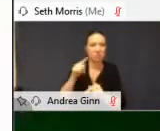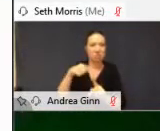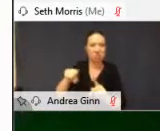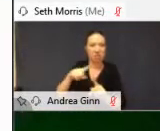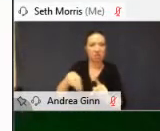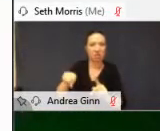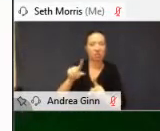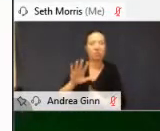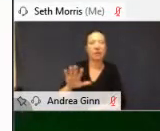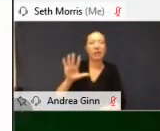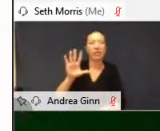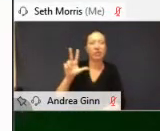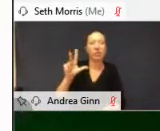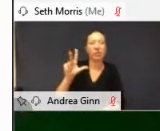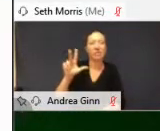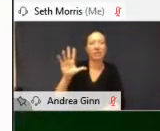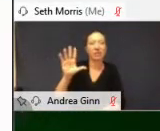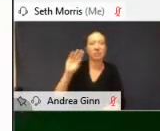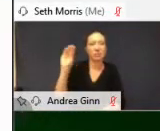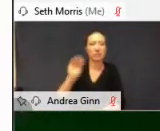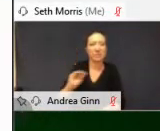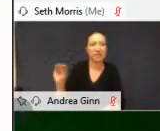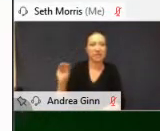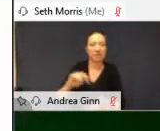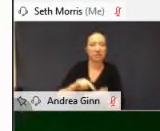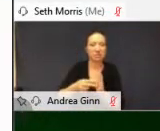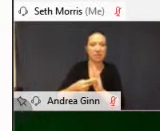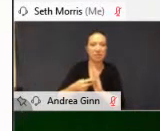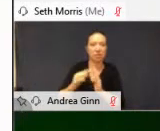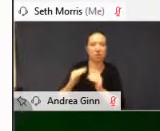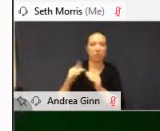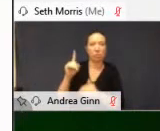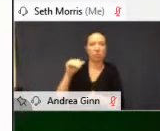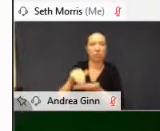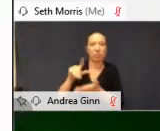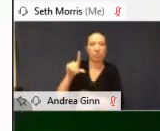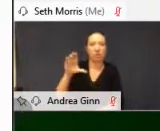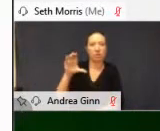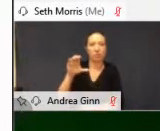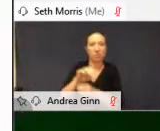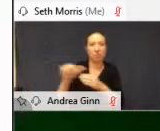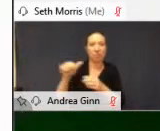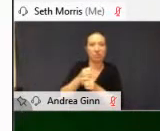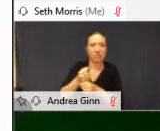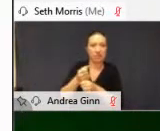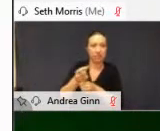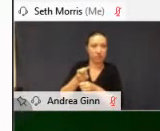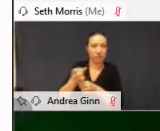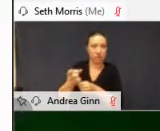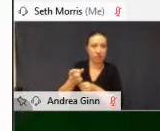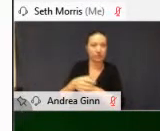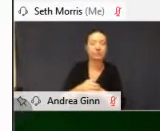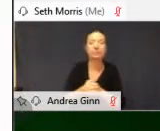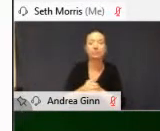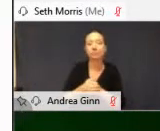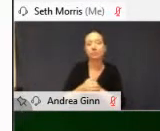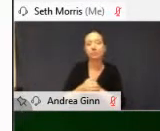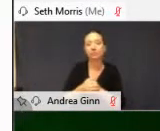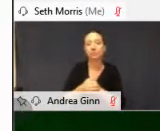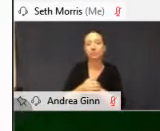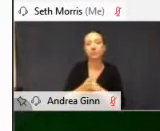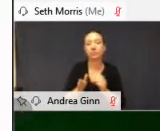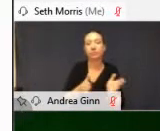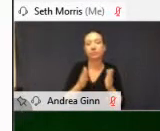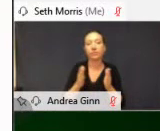35%, or over $1,100 per year. And then when we're talking